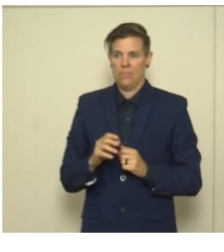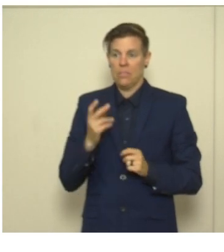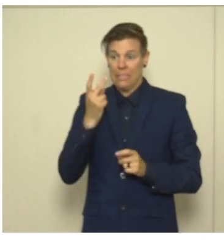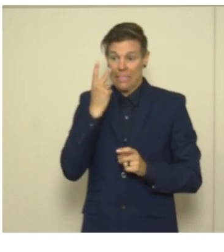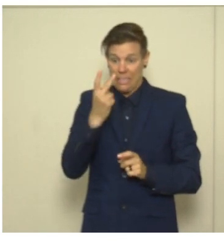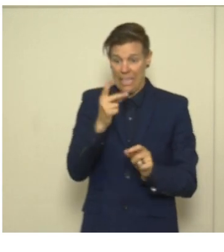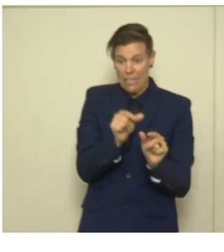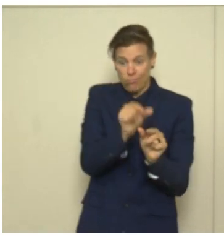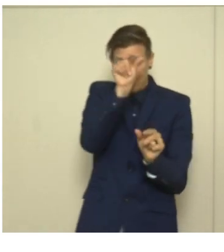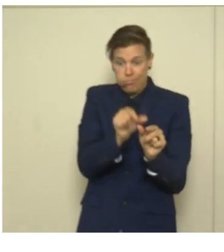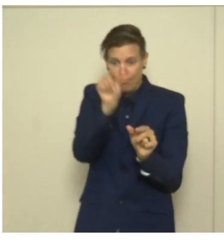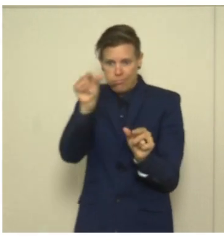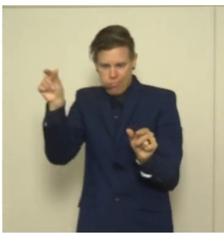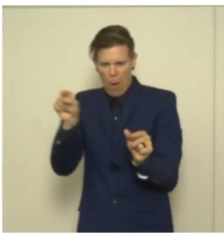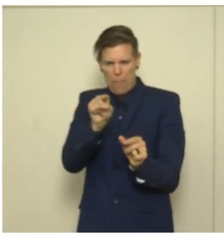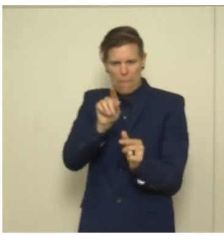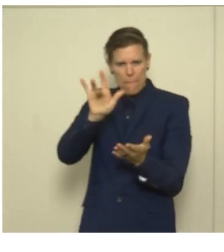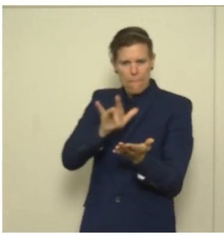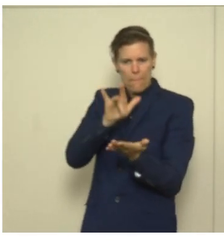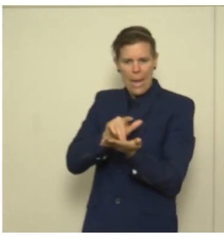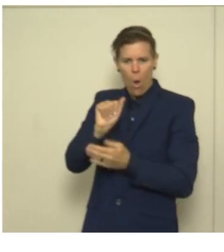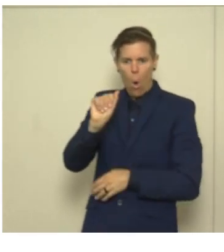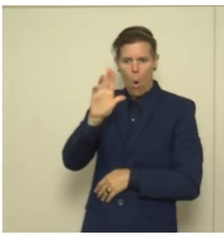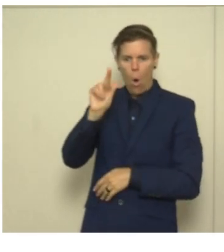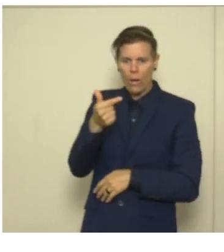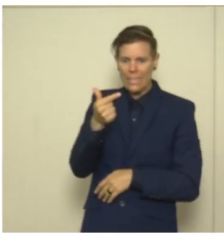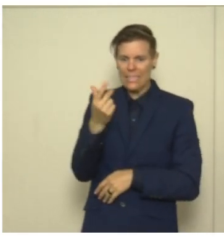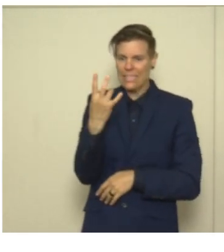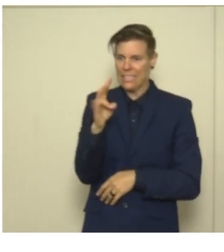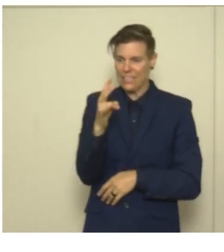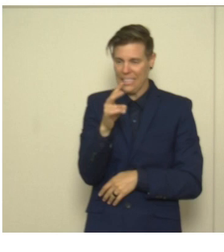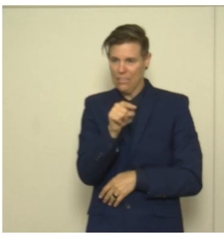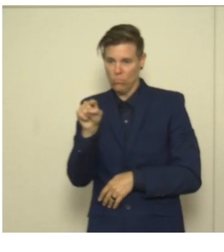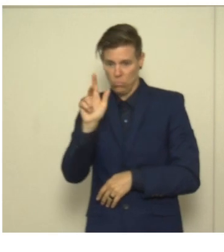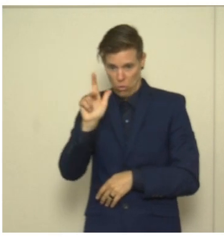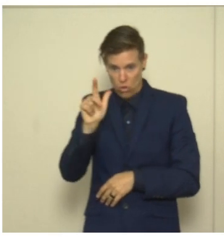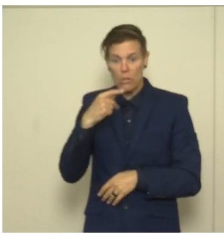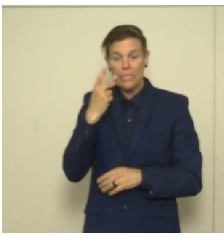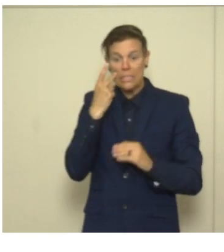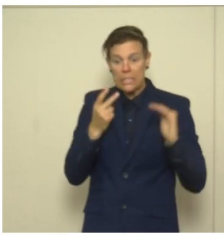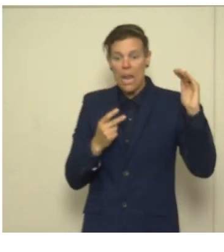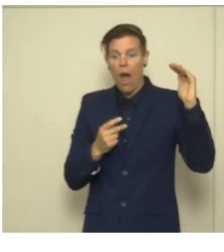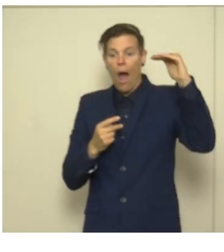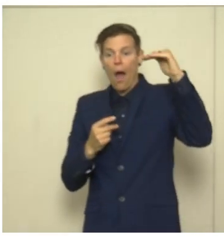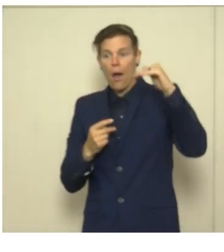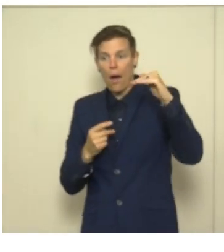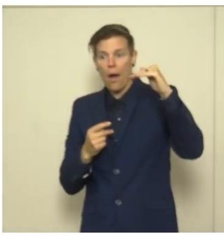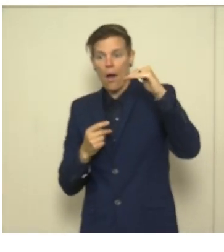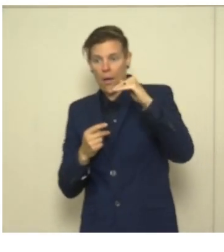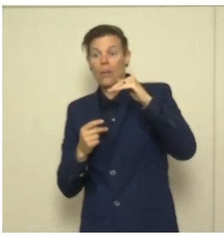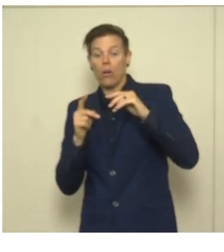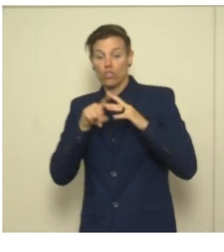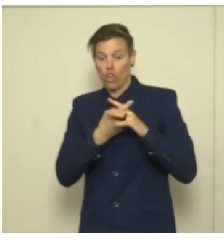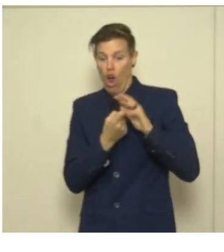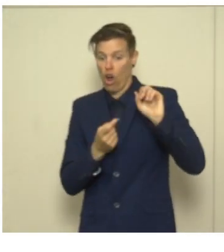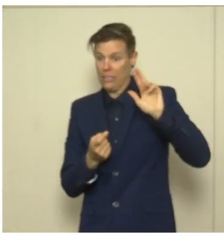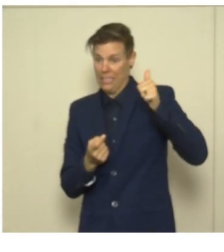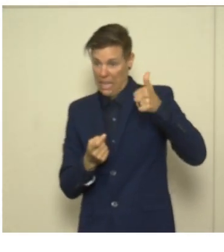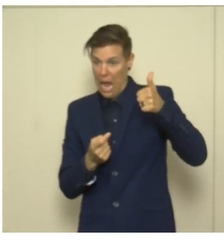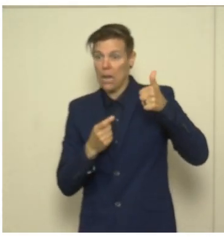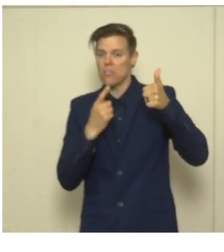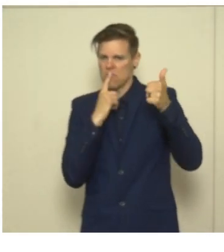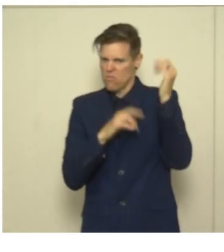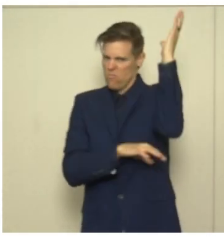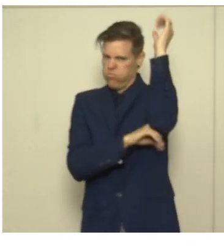24th, 30th that we were still seeing, we came down from our highest week of August 10th for rapid responses. Remember, this is